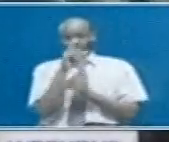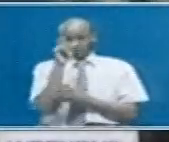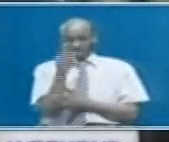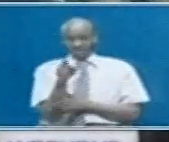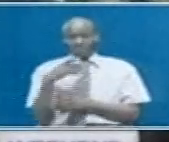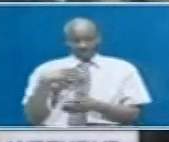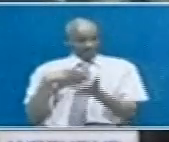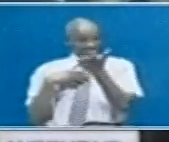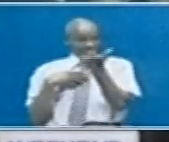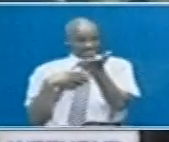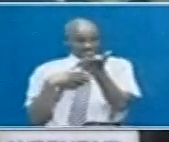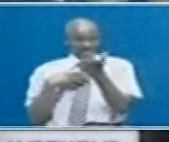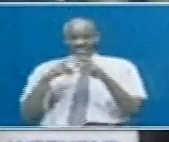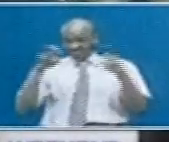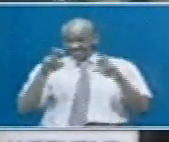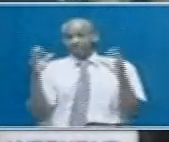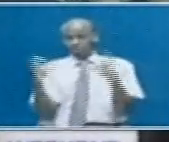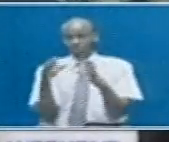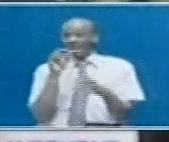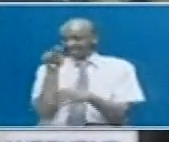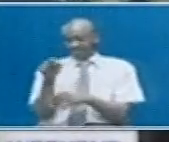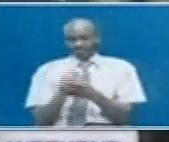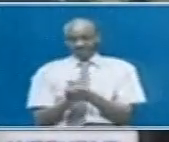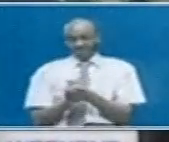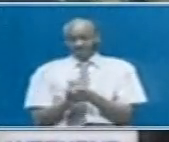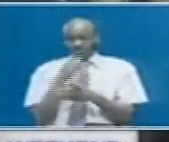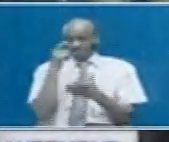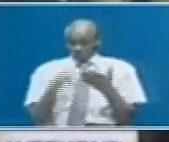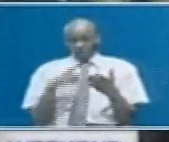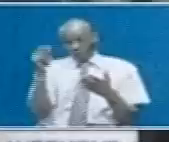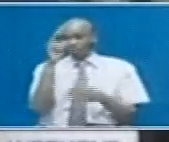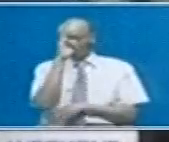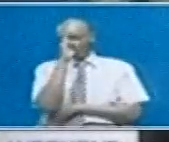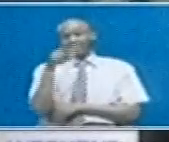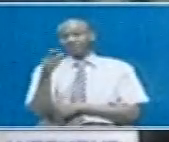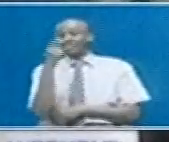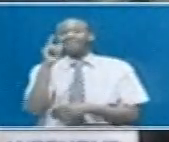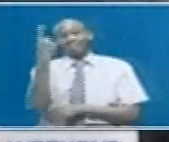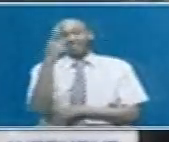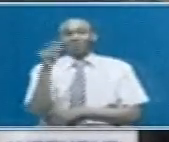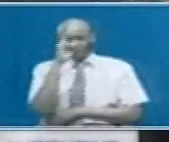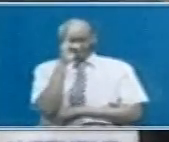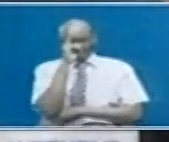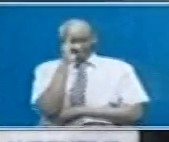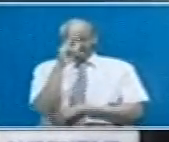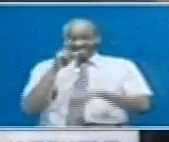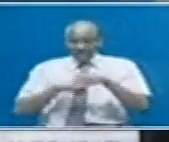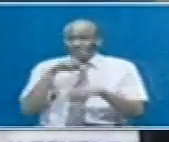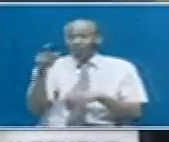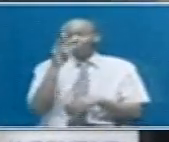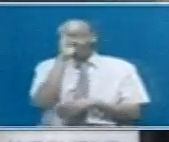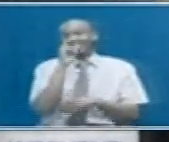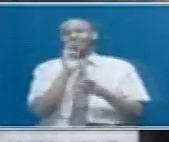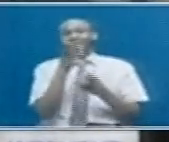who were part of our research team. And they told us, no, we actually go to the police first. But you go to the police to report a